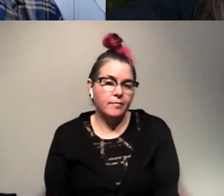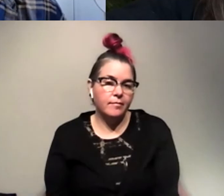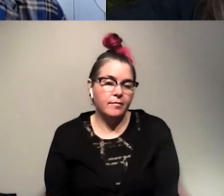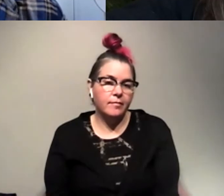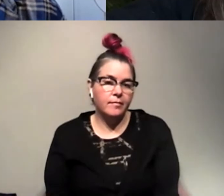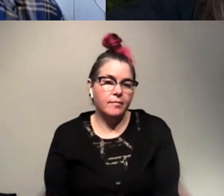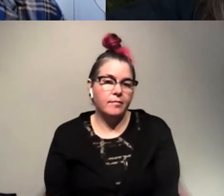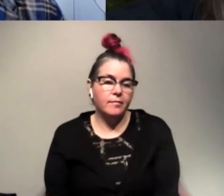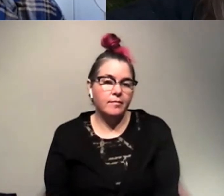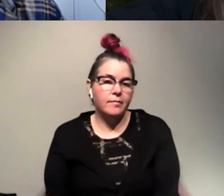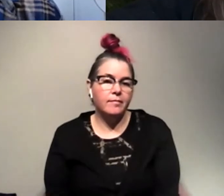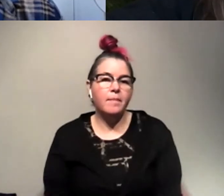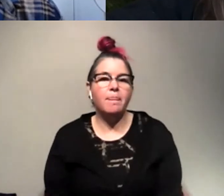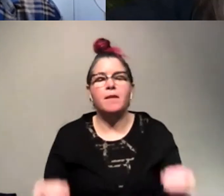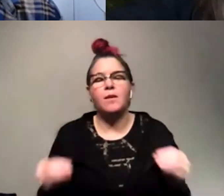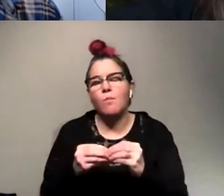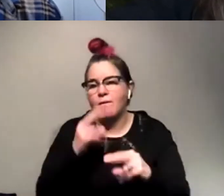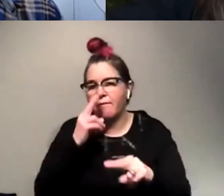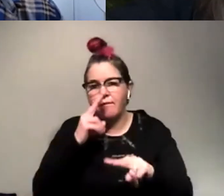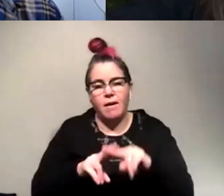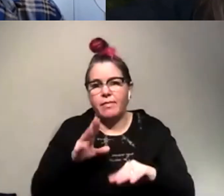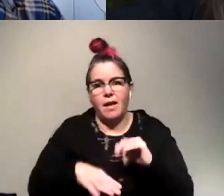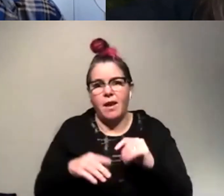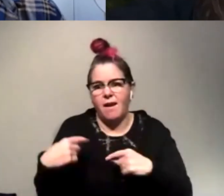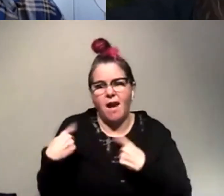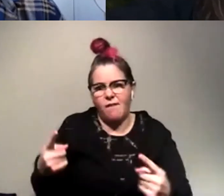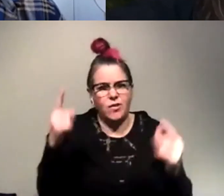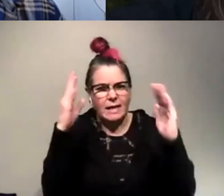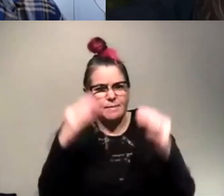it's more fun than I could have ever imagined. That's really great to